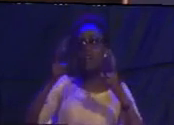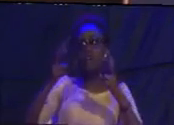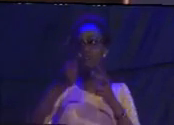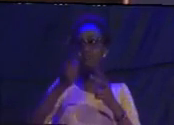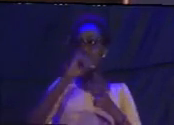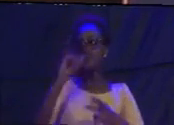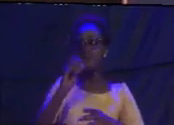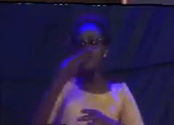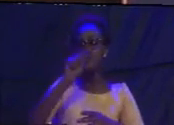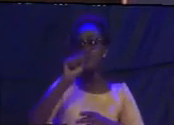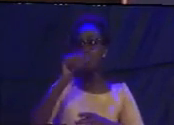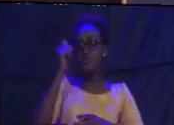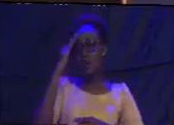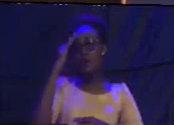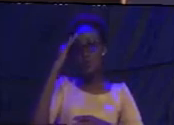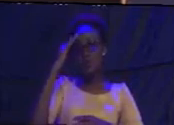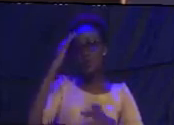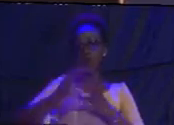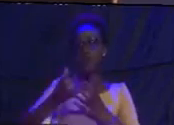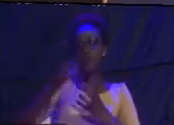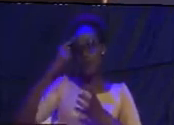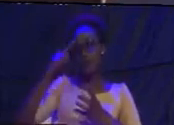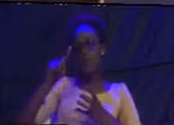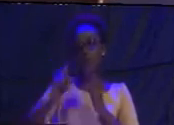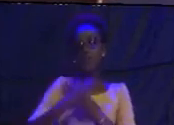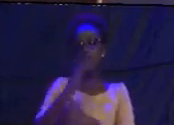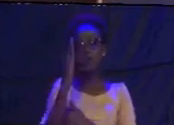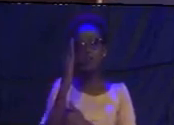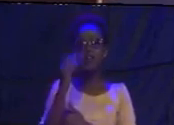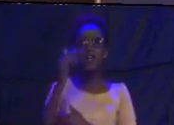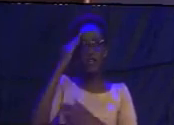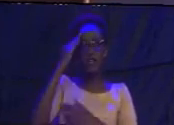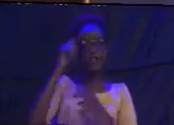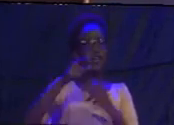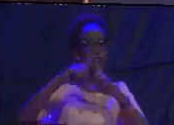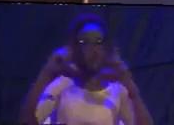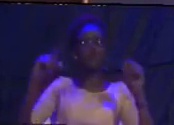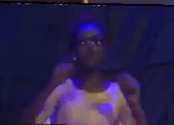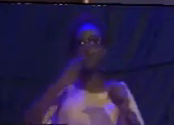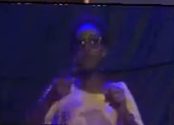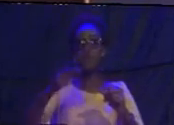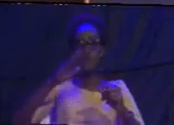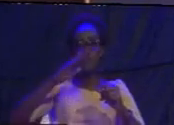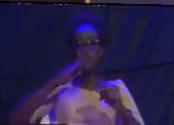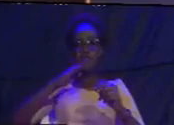Joshua understood that military term. He